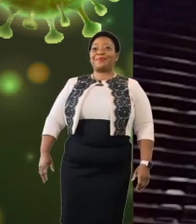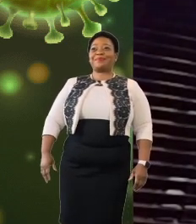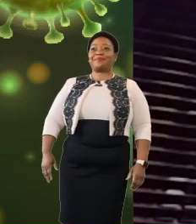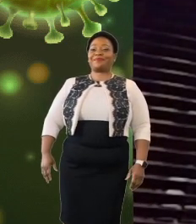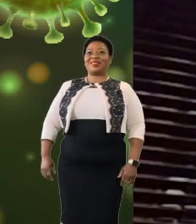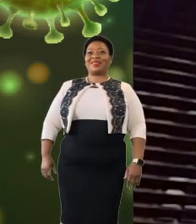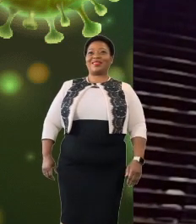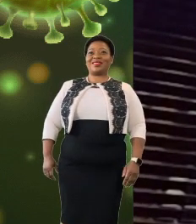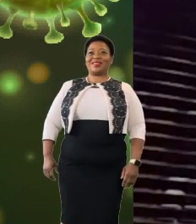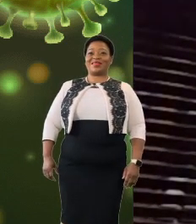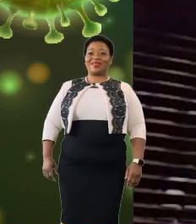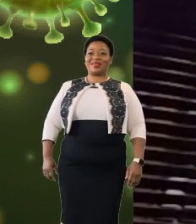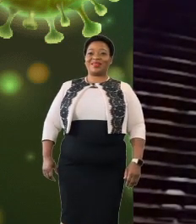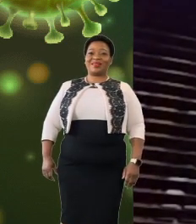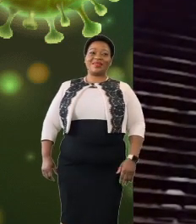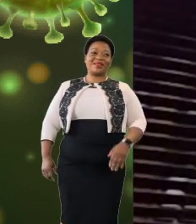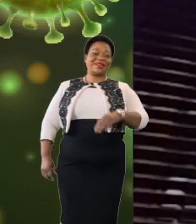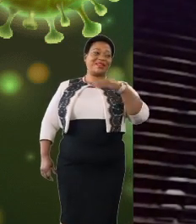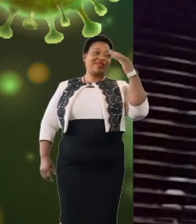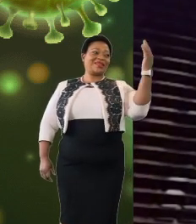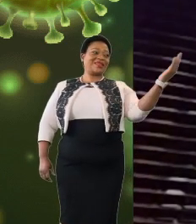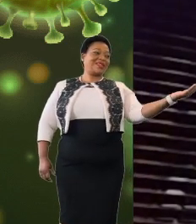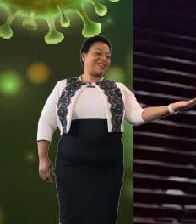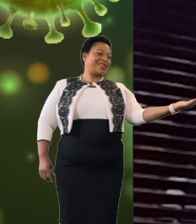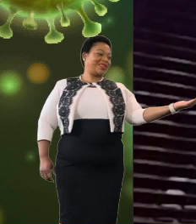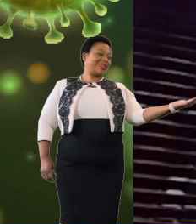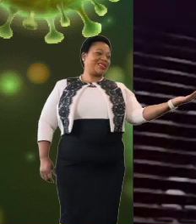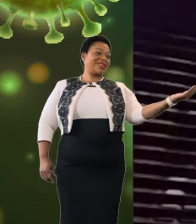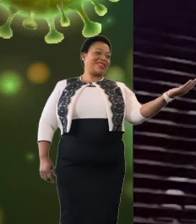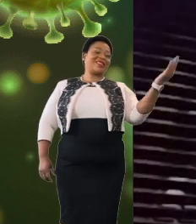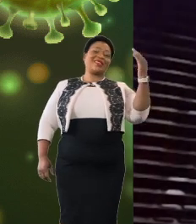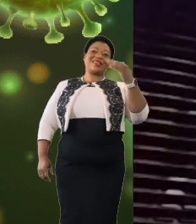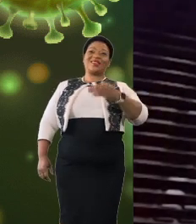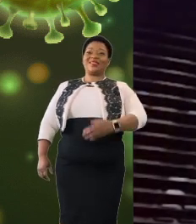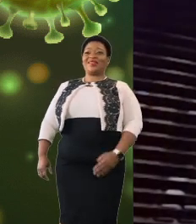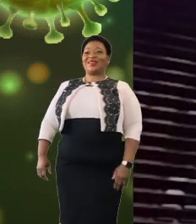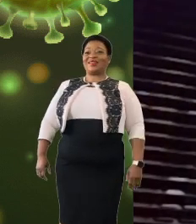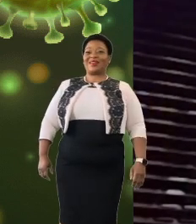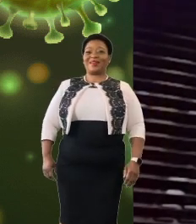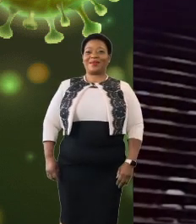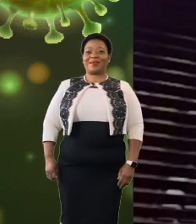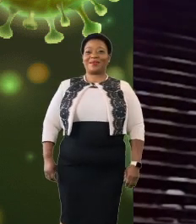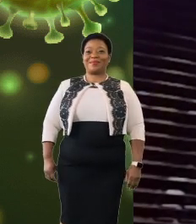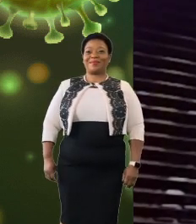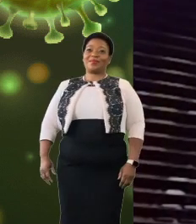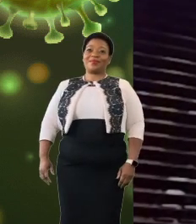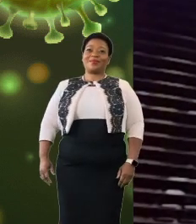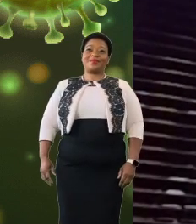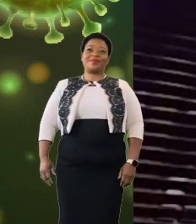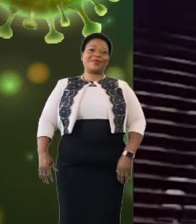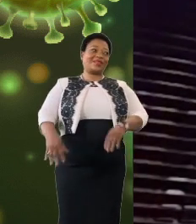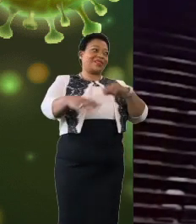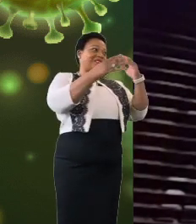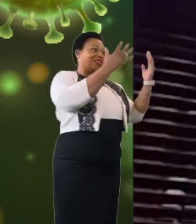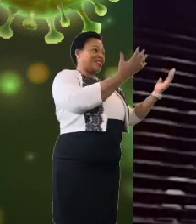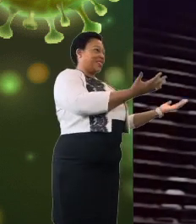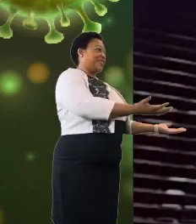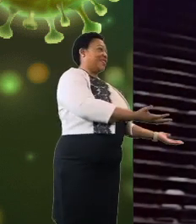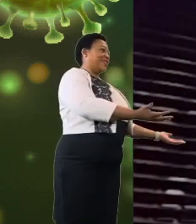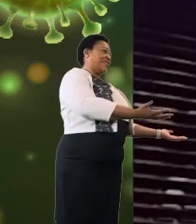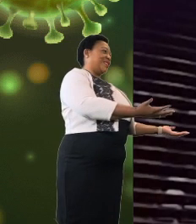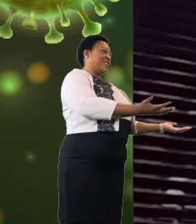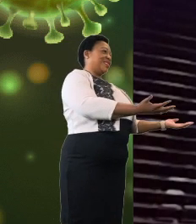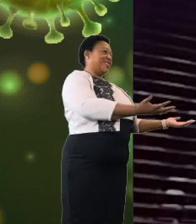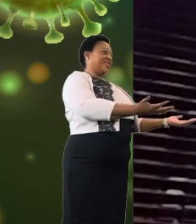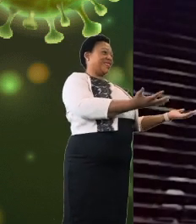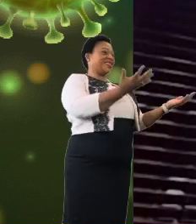so that we can create more jobs, we can sustain that industry, we all ensure that we sing in